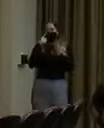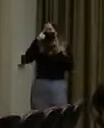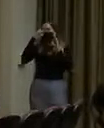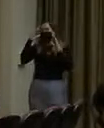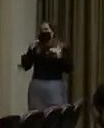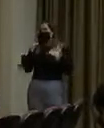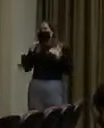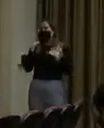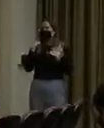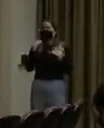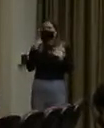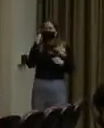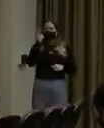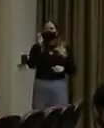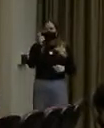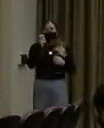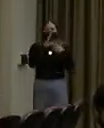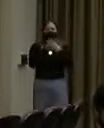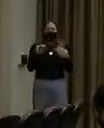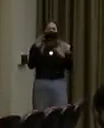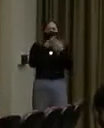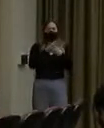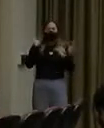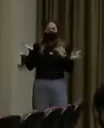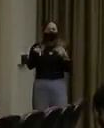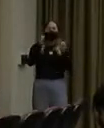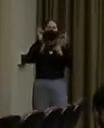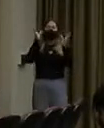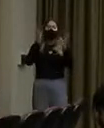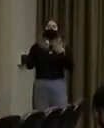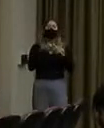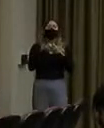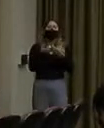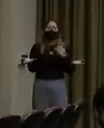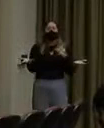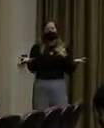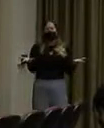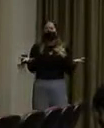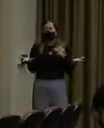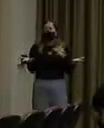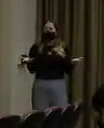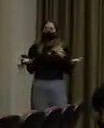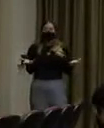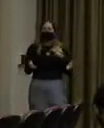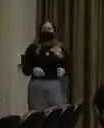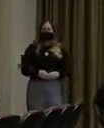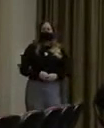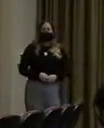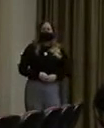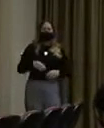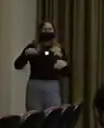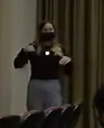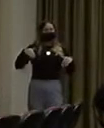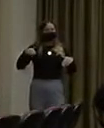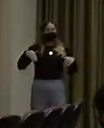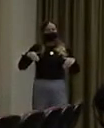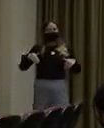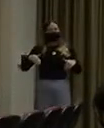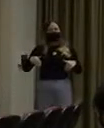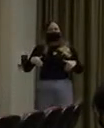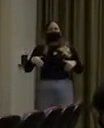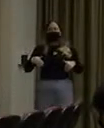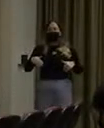hear were stories of horrible exhaustion. They weren't at the point of burnout with